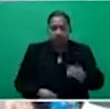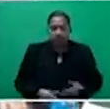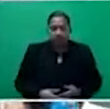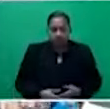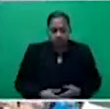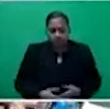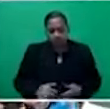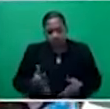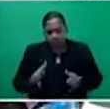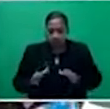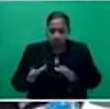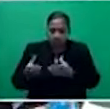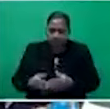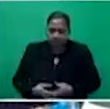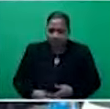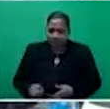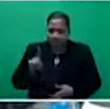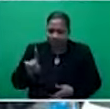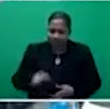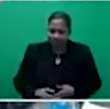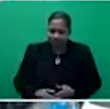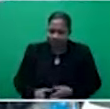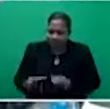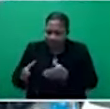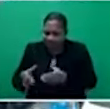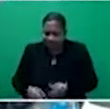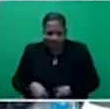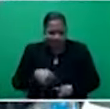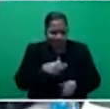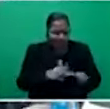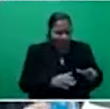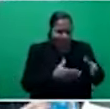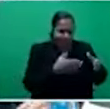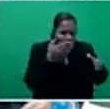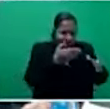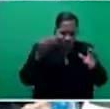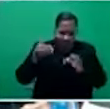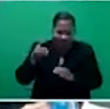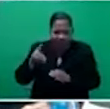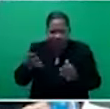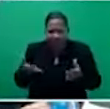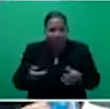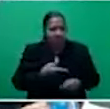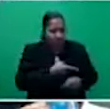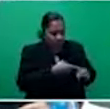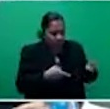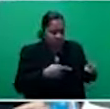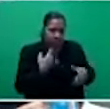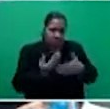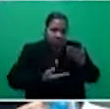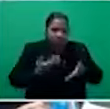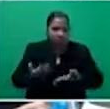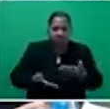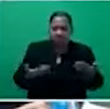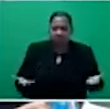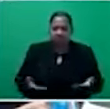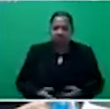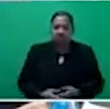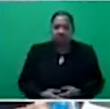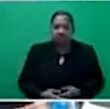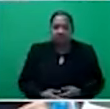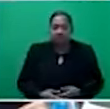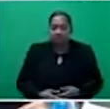of people in one particular ethnic group, that essentially was what their premise was on, fundamentally. Whereas